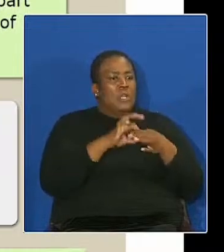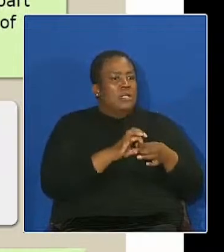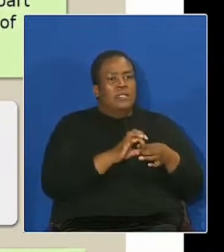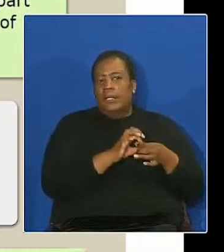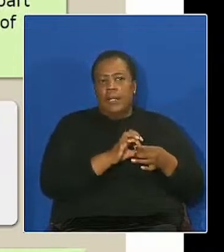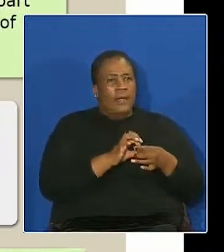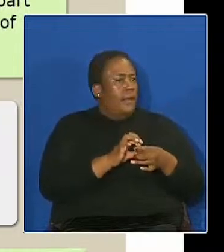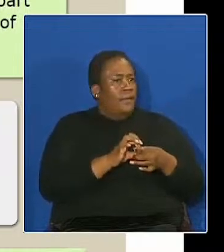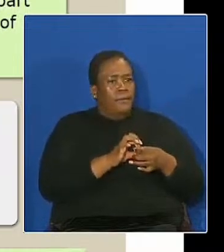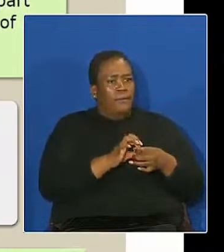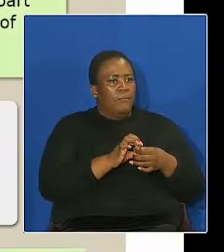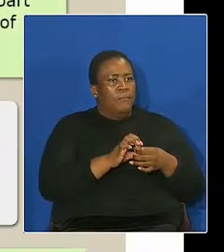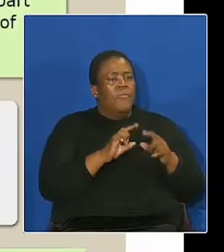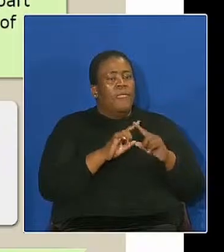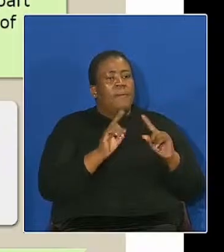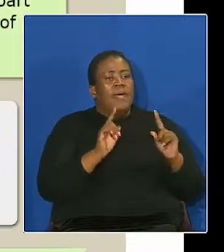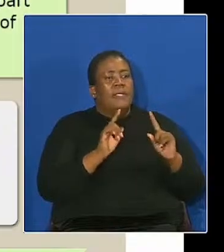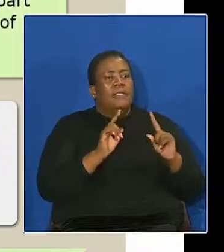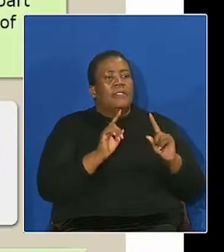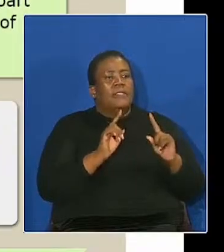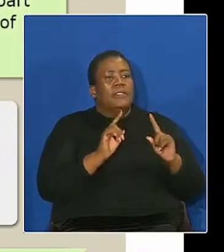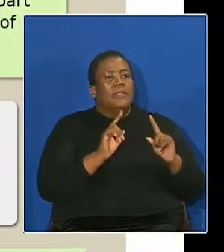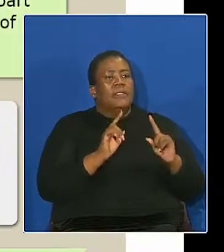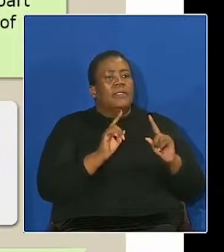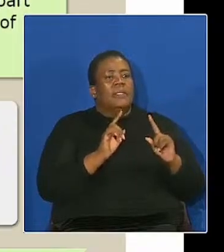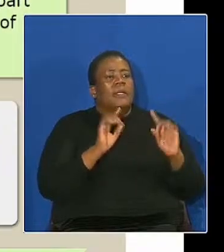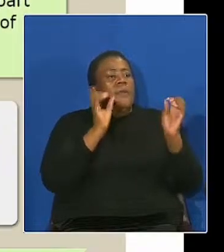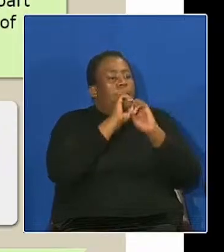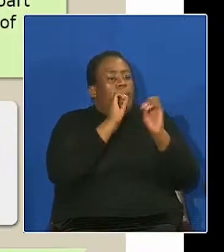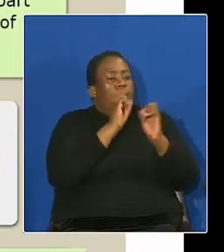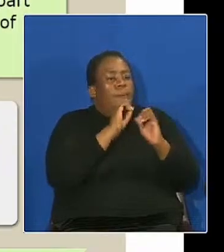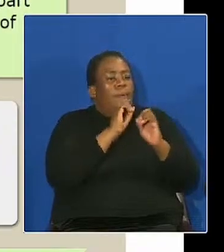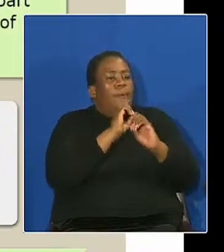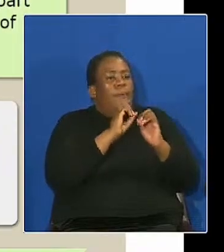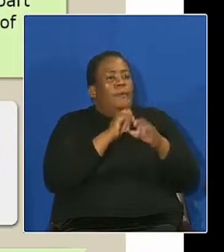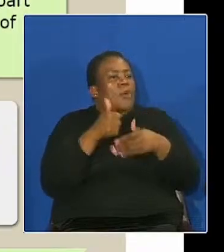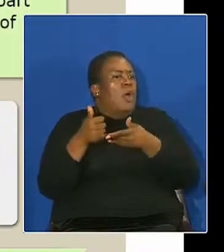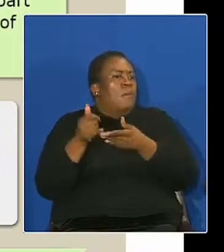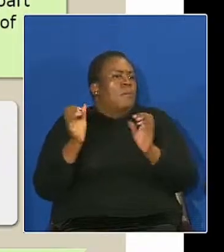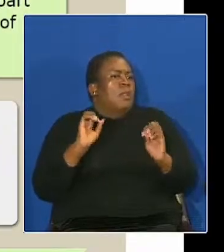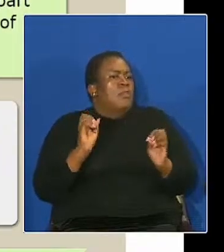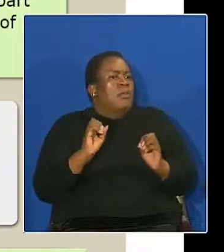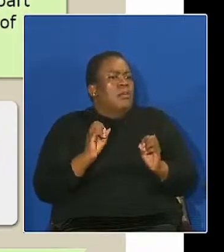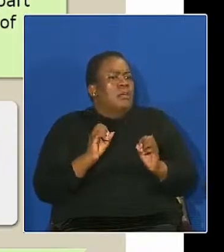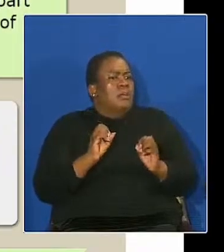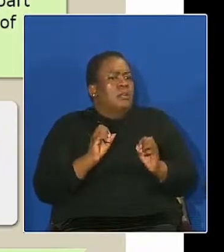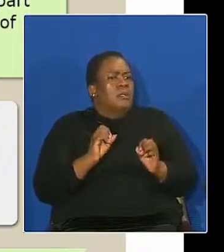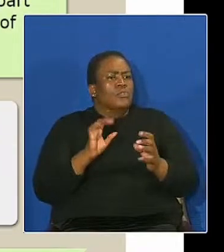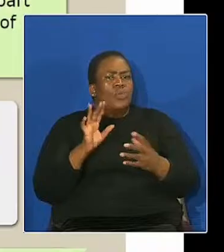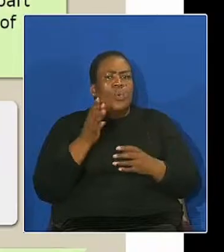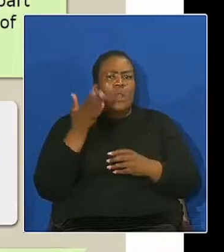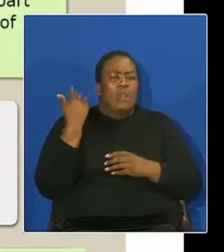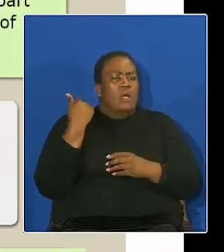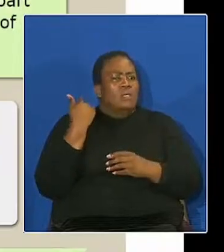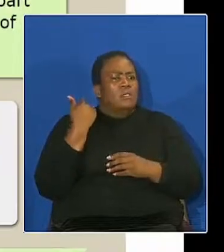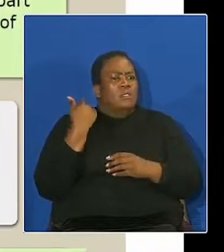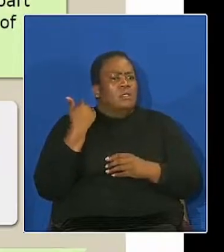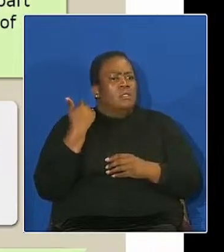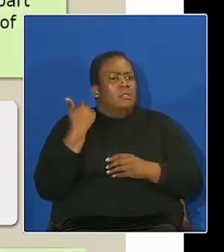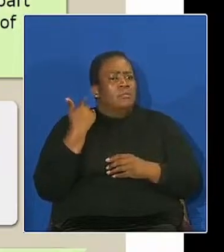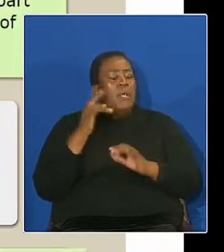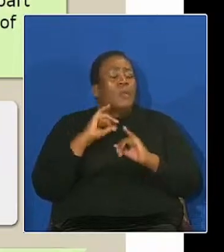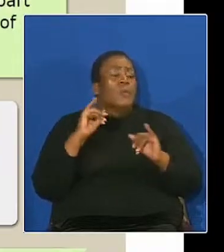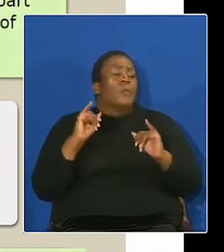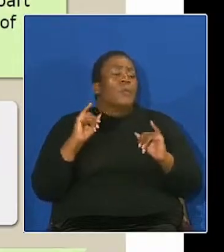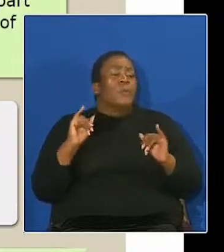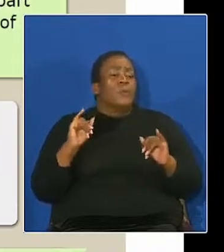related, but none of them have been attended to. The last one, it's